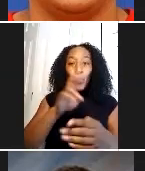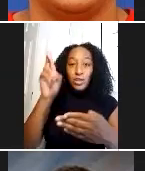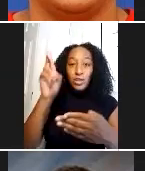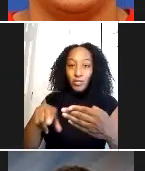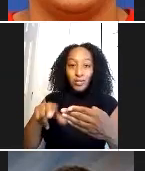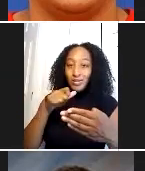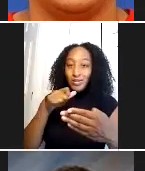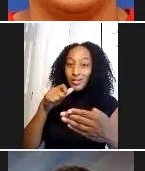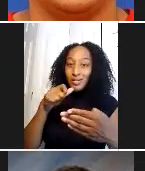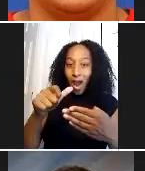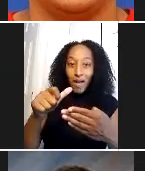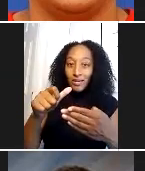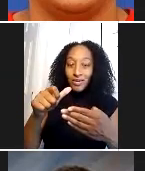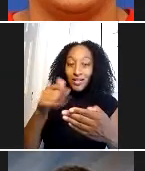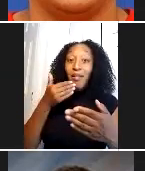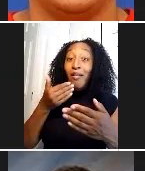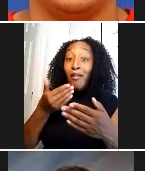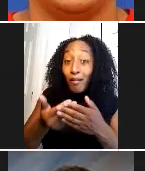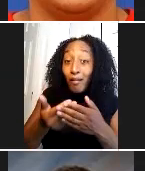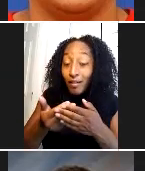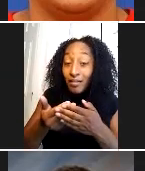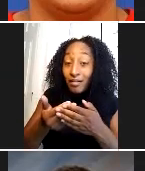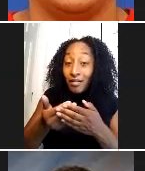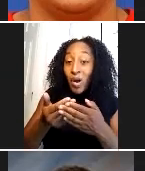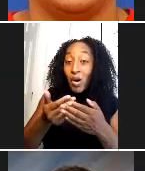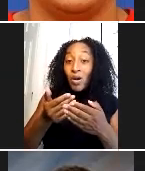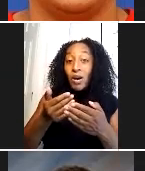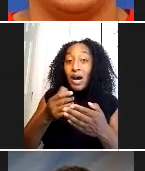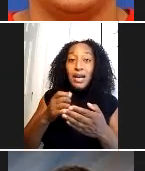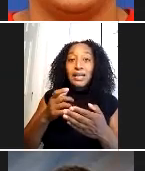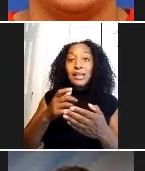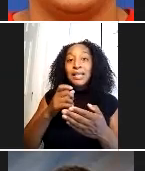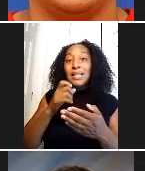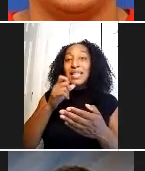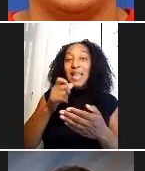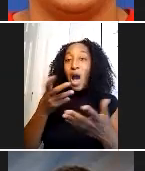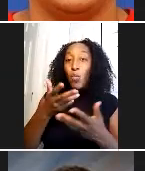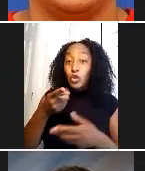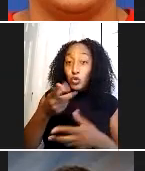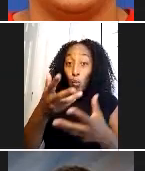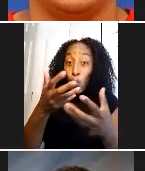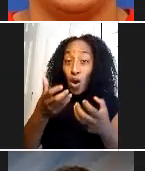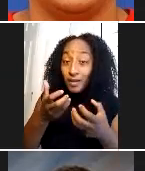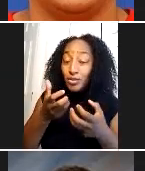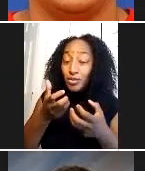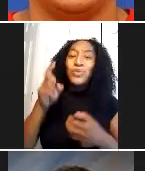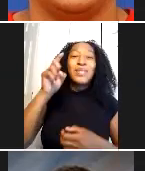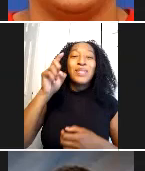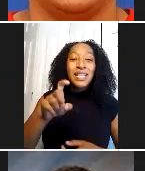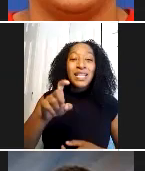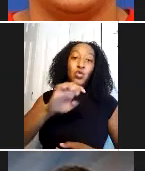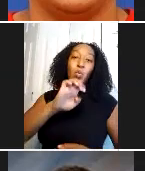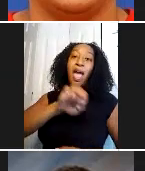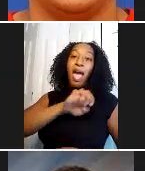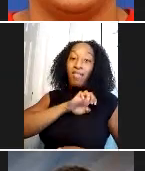you still have to be open and ethical about how you report that information, right?